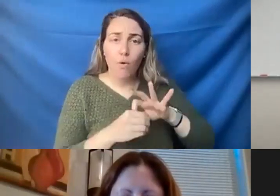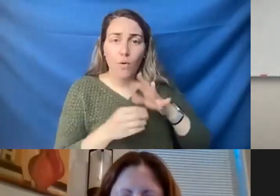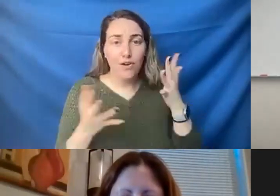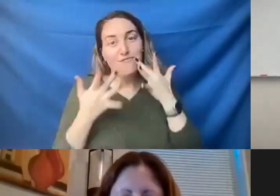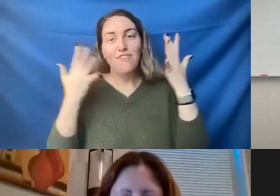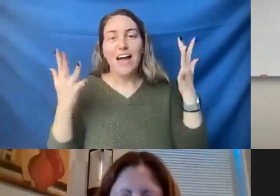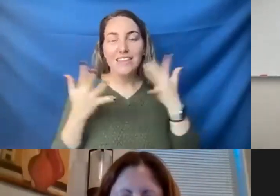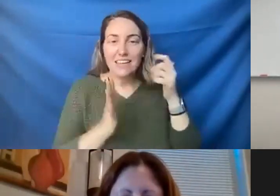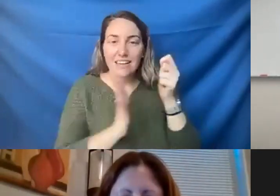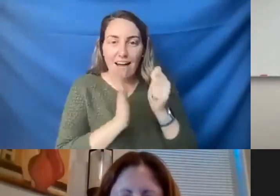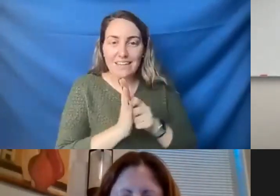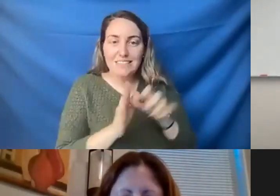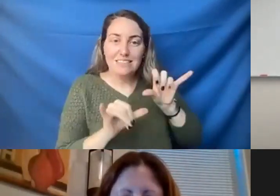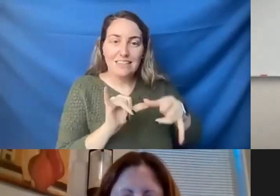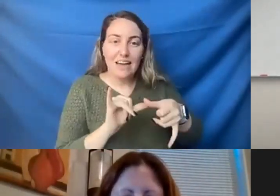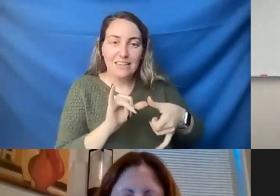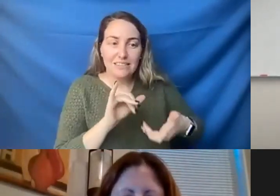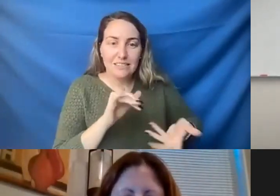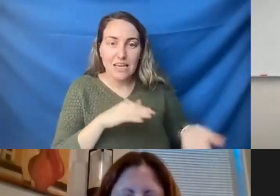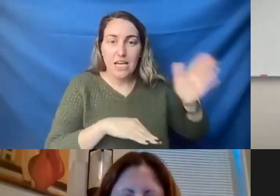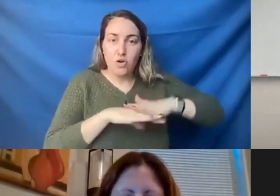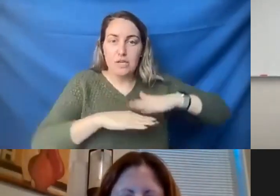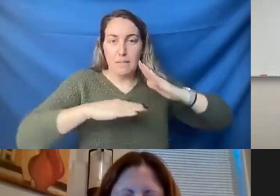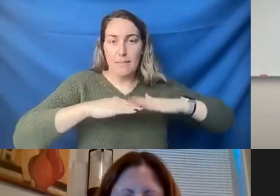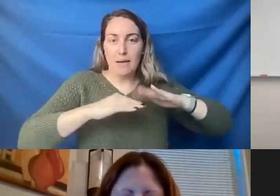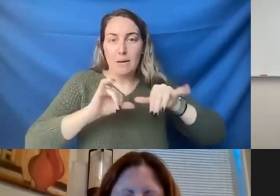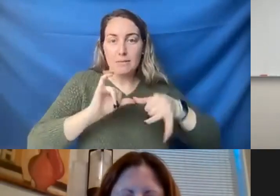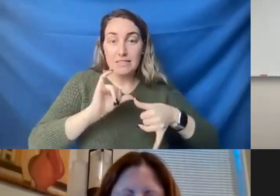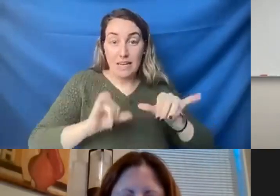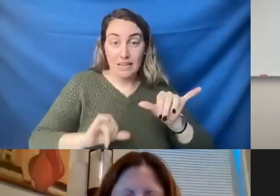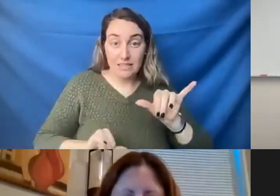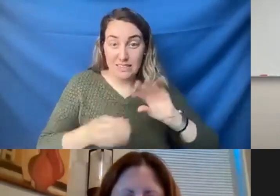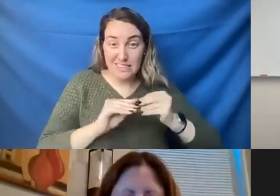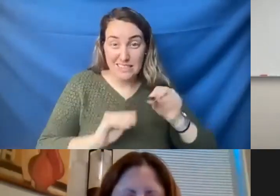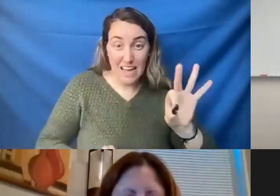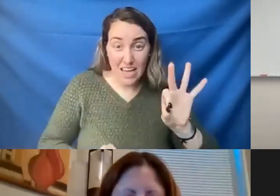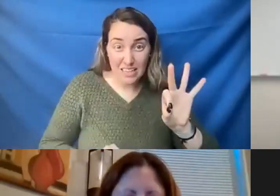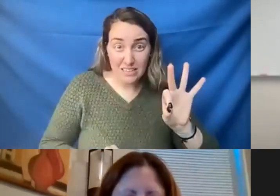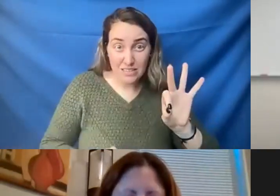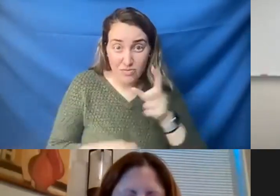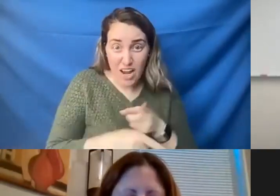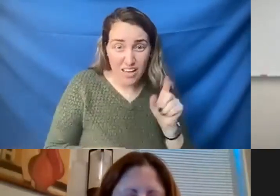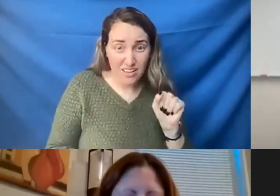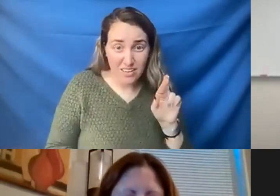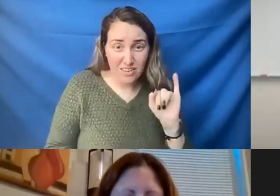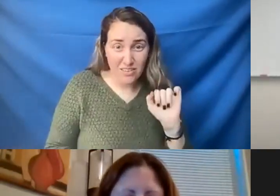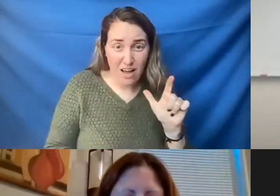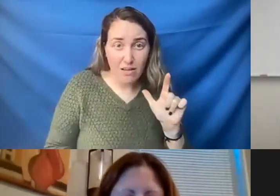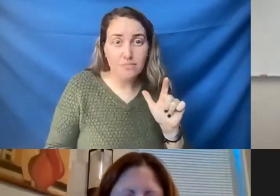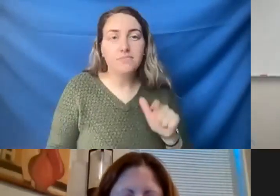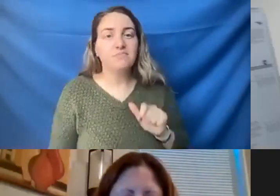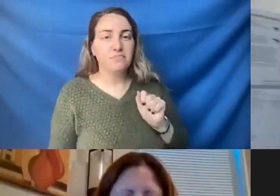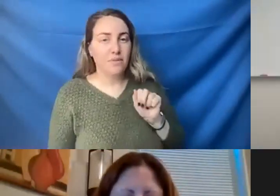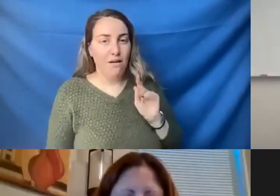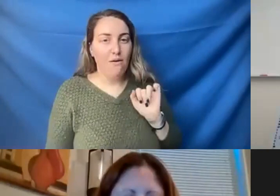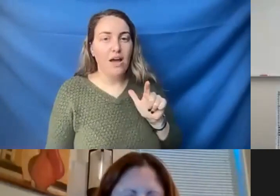increased to a minimum of size 9, I believe. Ariel, I don't know if you know that. I don't know. I mean, regarding the sample